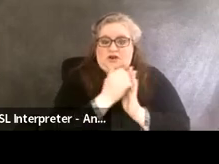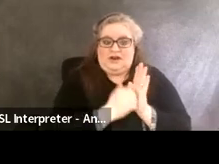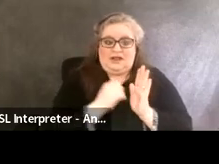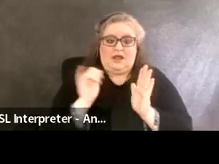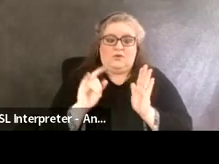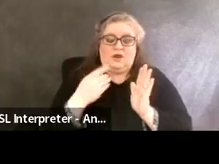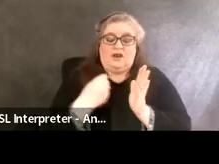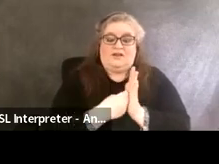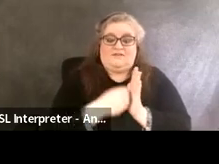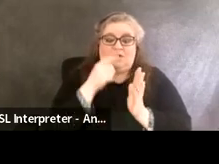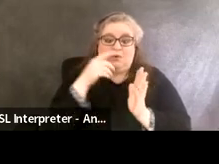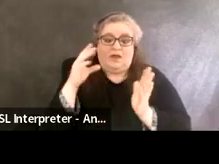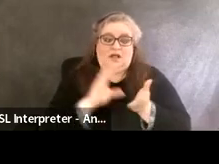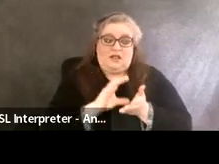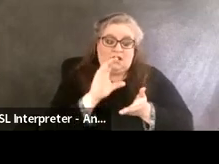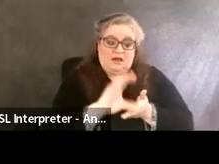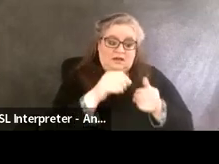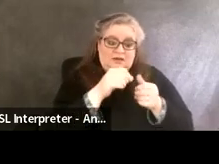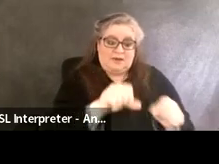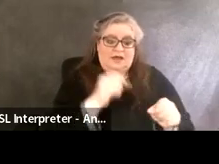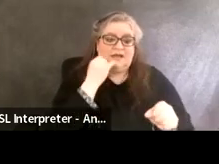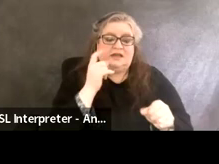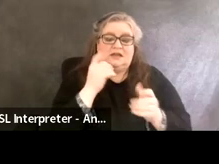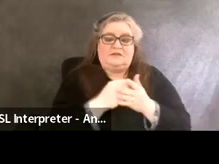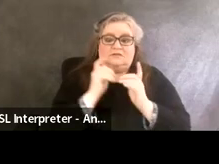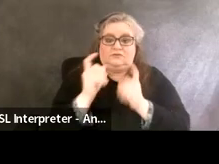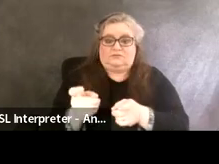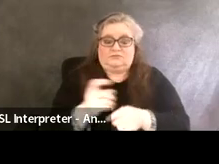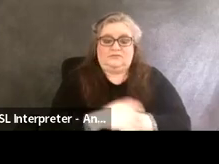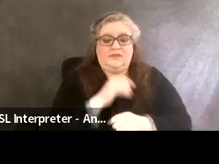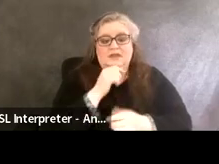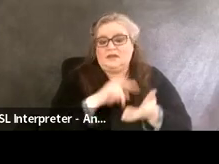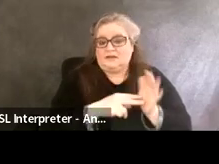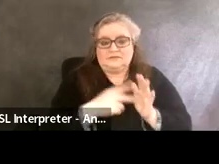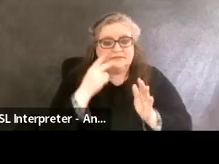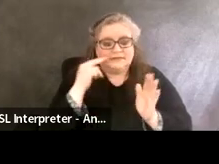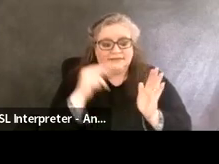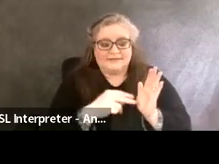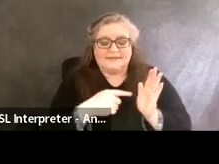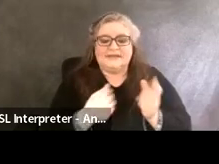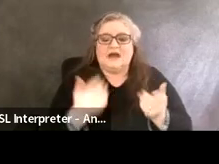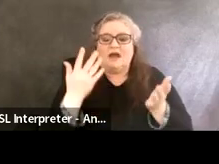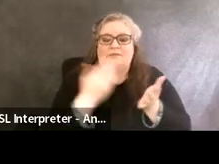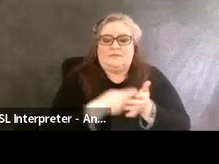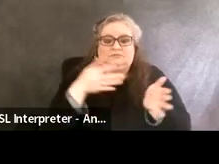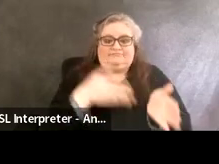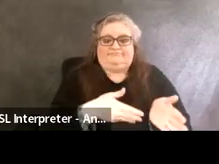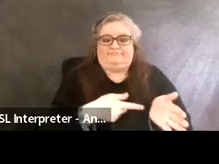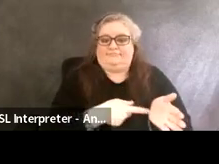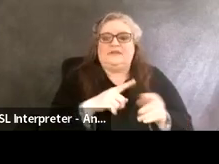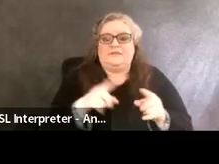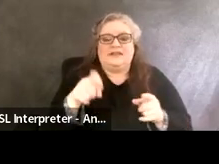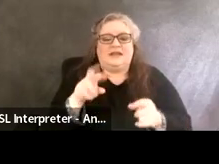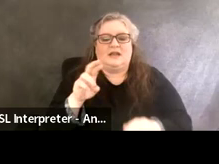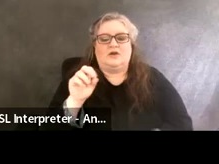the funds would be deposited if you're awarded a grant. Now, this is not to see your balance, it's just so they can get your routing and your account